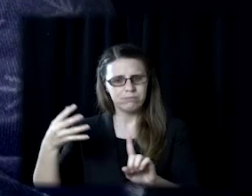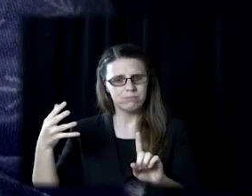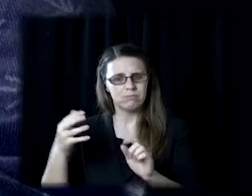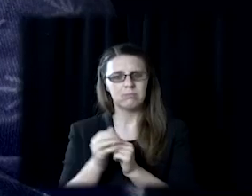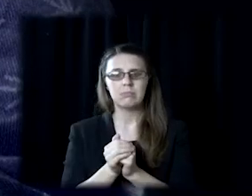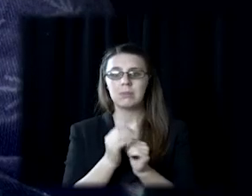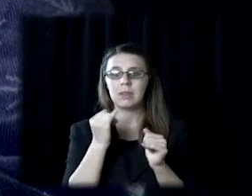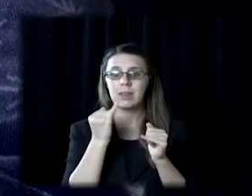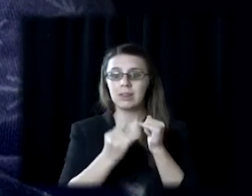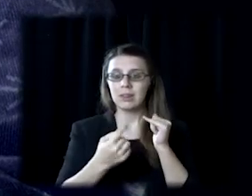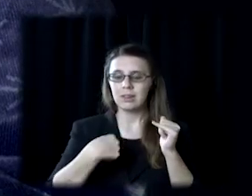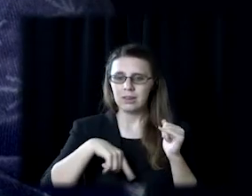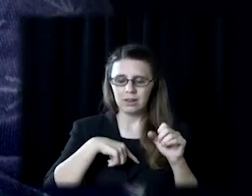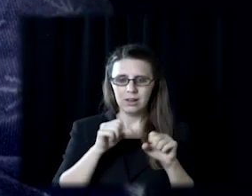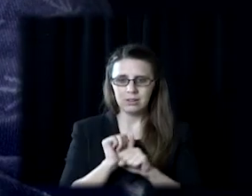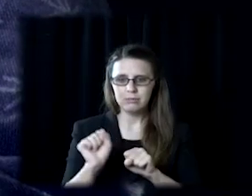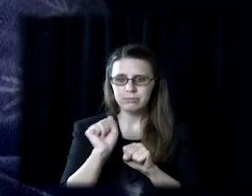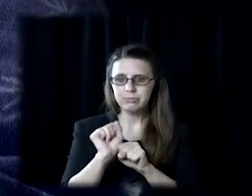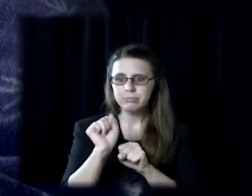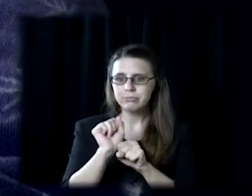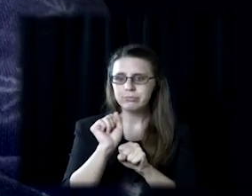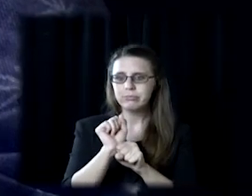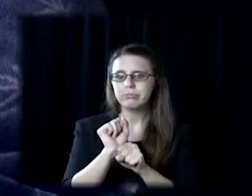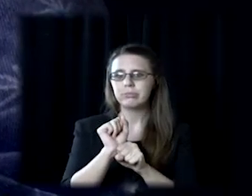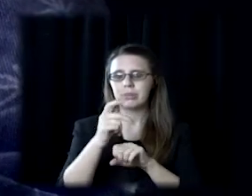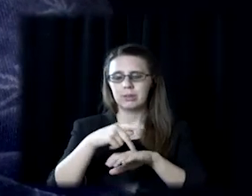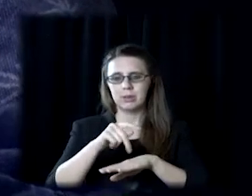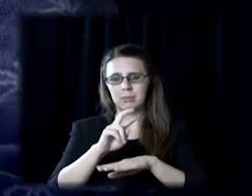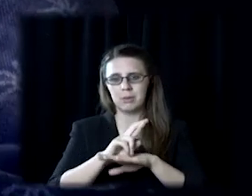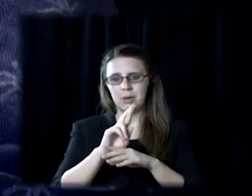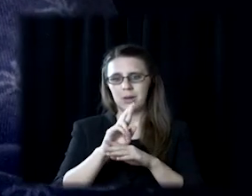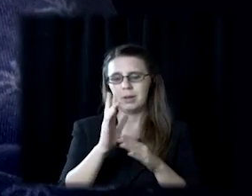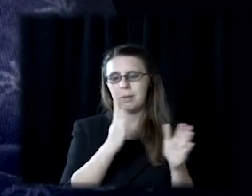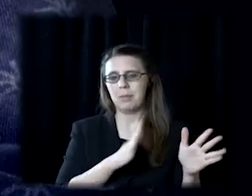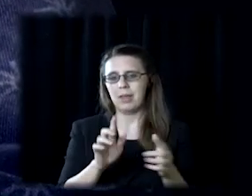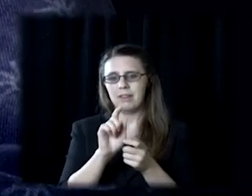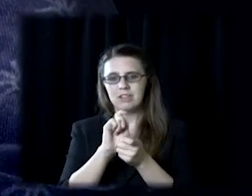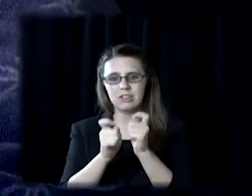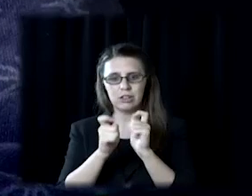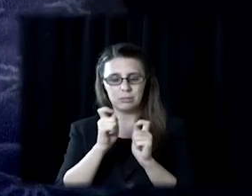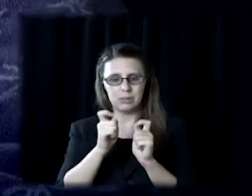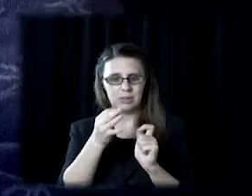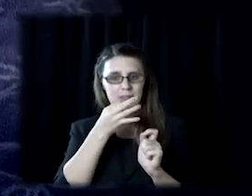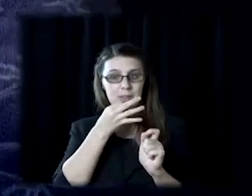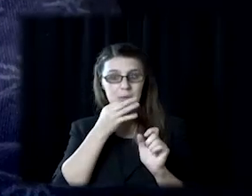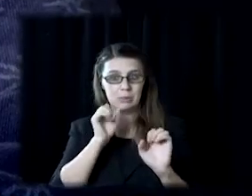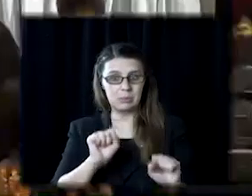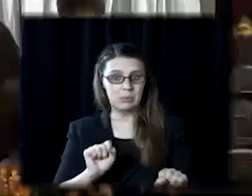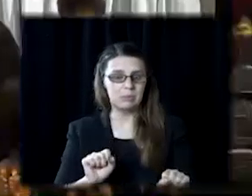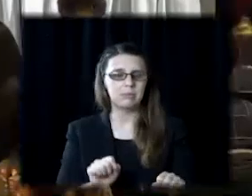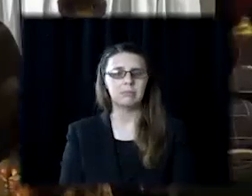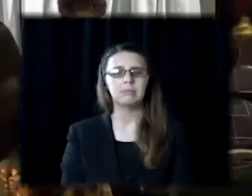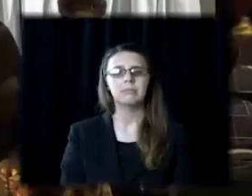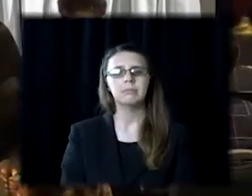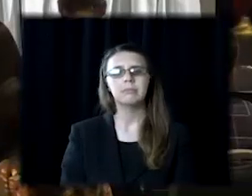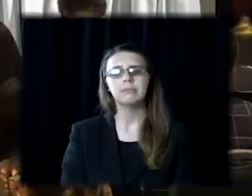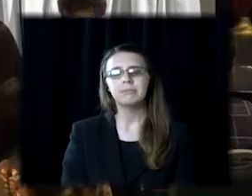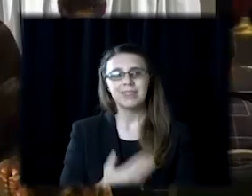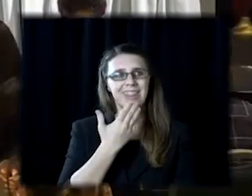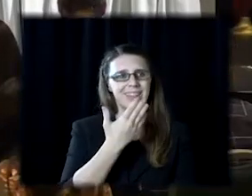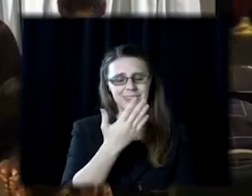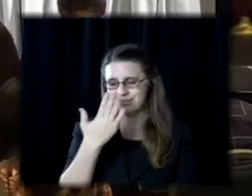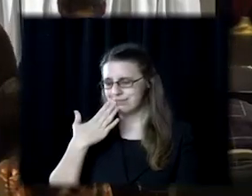present a Commonwealth plan of adjustment as soon as feasibly possible. Thank you, Mr. Chairman. Thank you, Mr. Esco. Now let's move